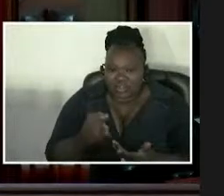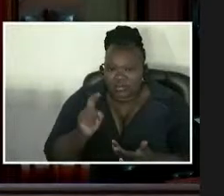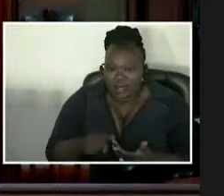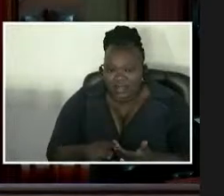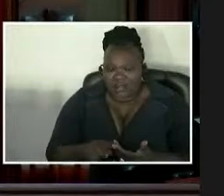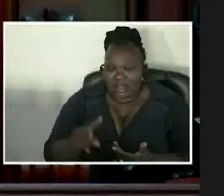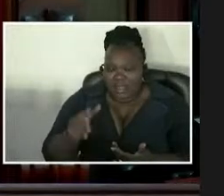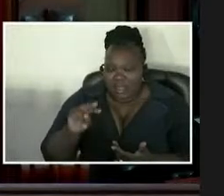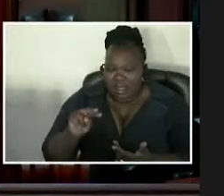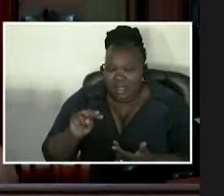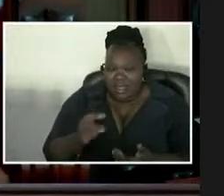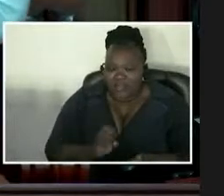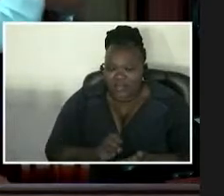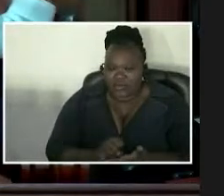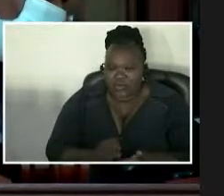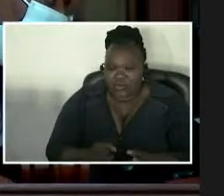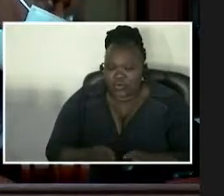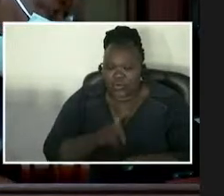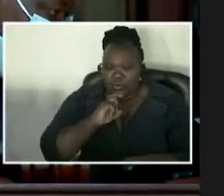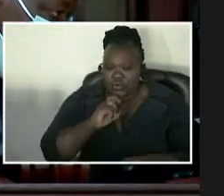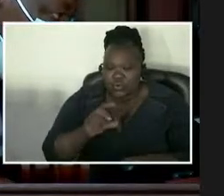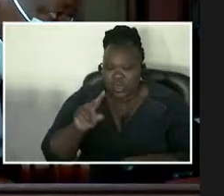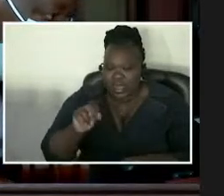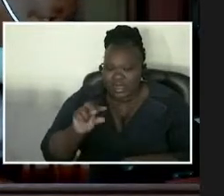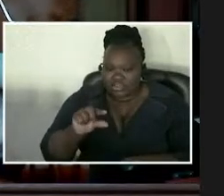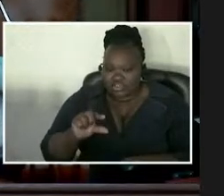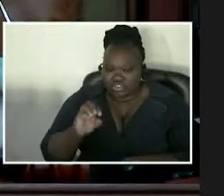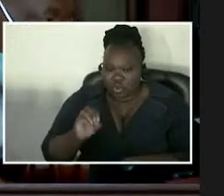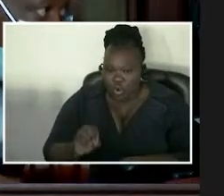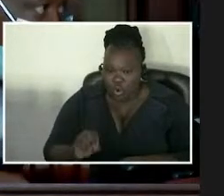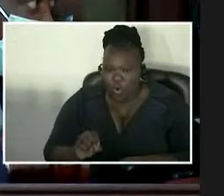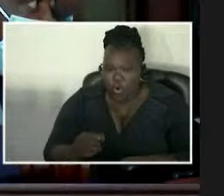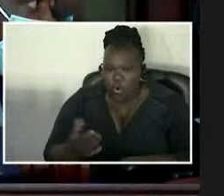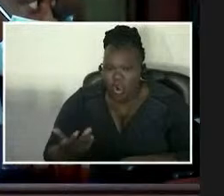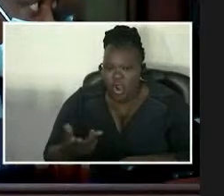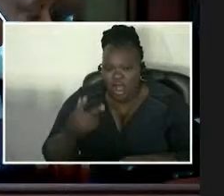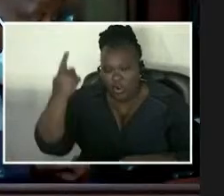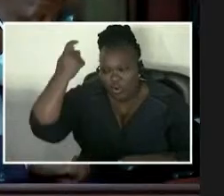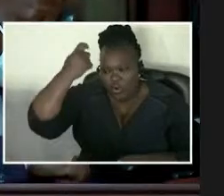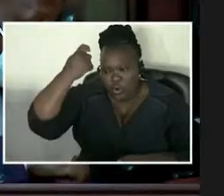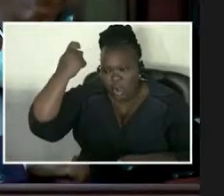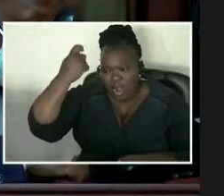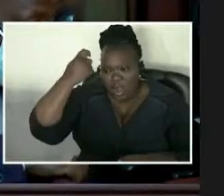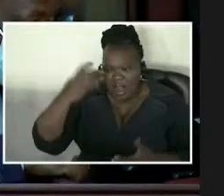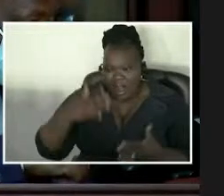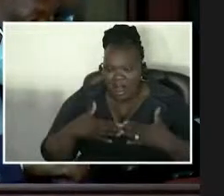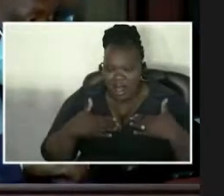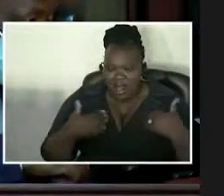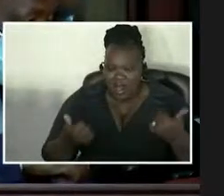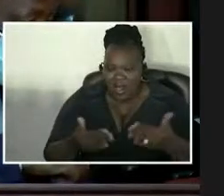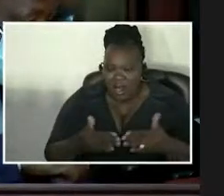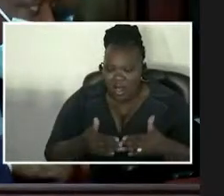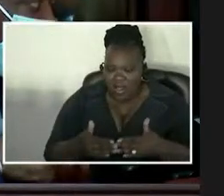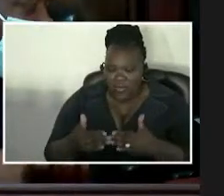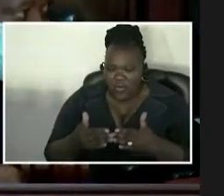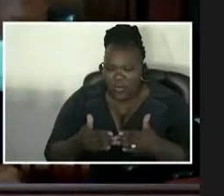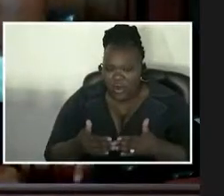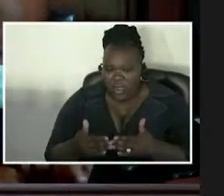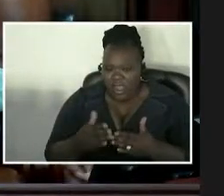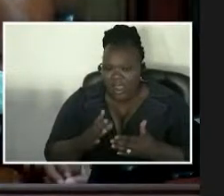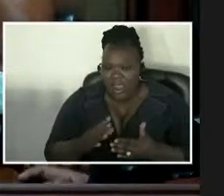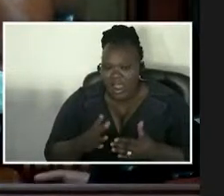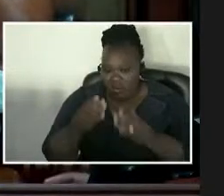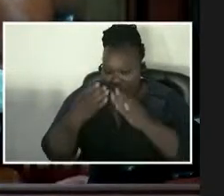sector collaboration their organizations such as rural healthcare advocacy project and healer which focused on health promotion